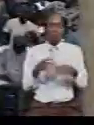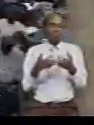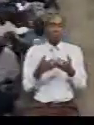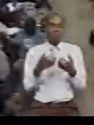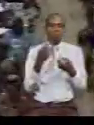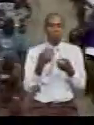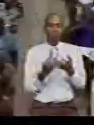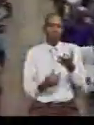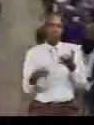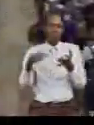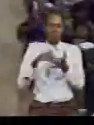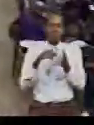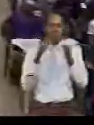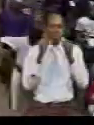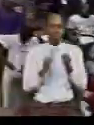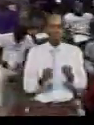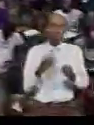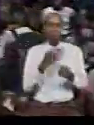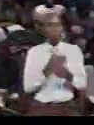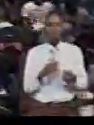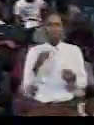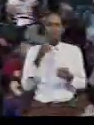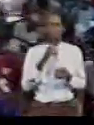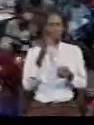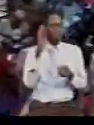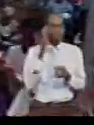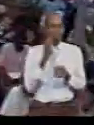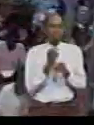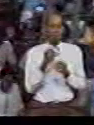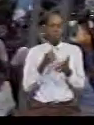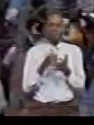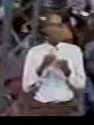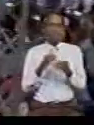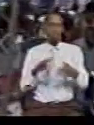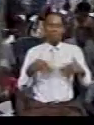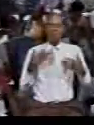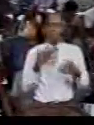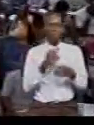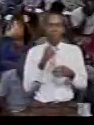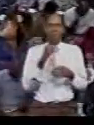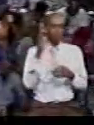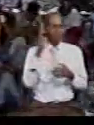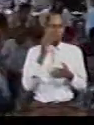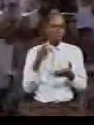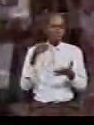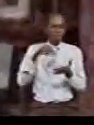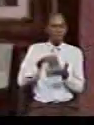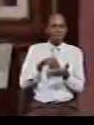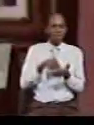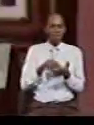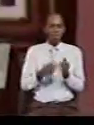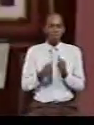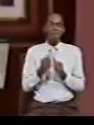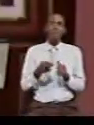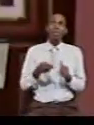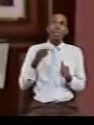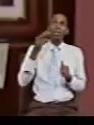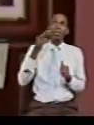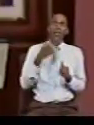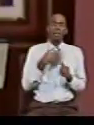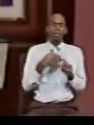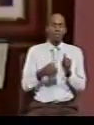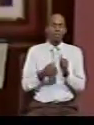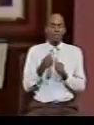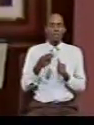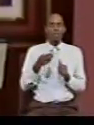your life, and you are going to rise and rise and rise higher and